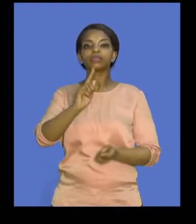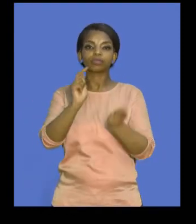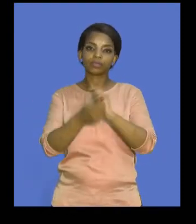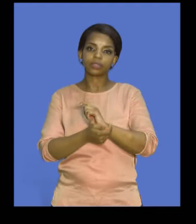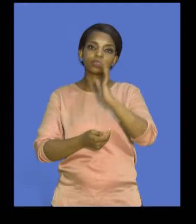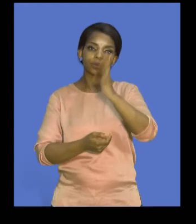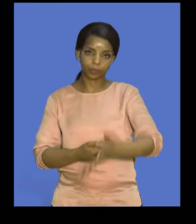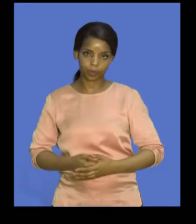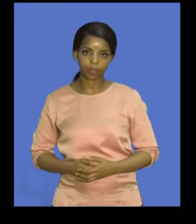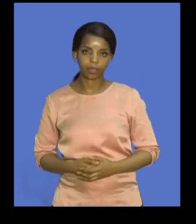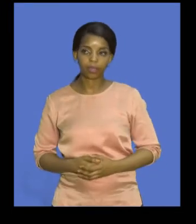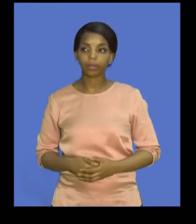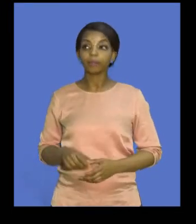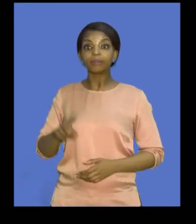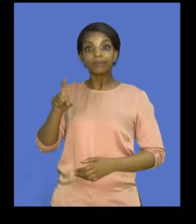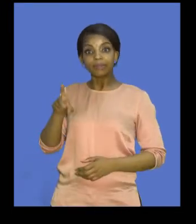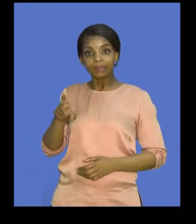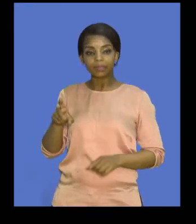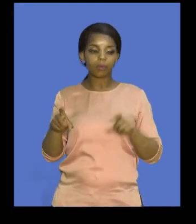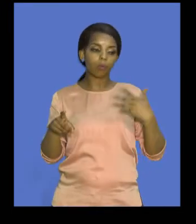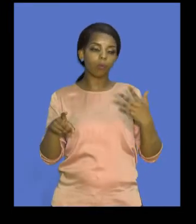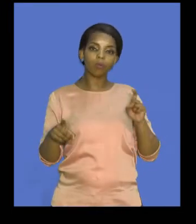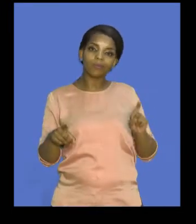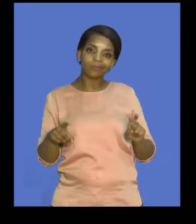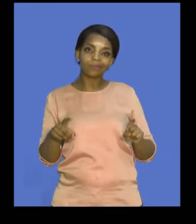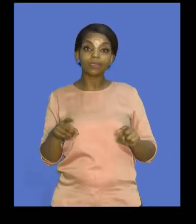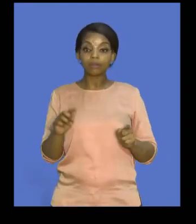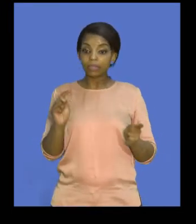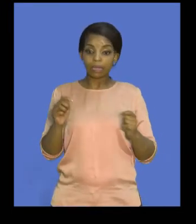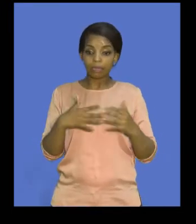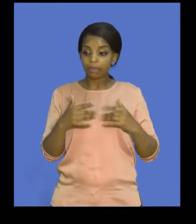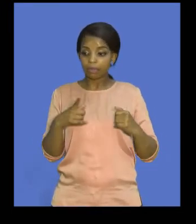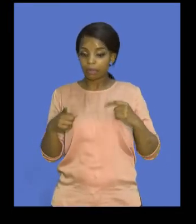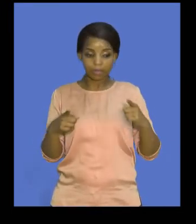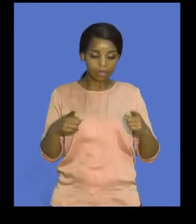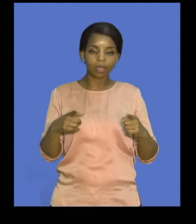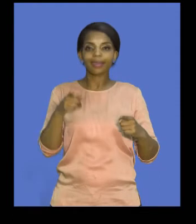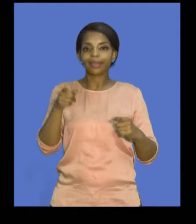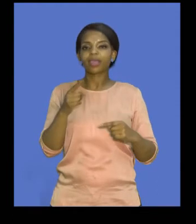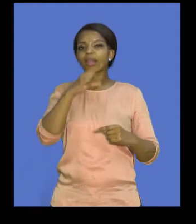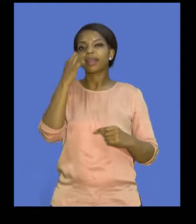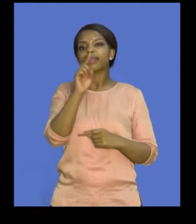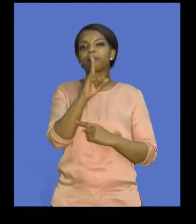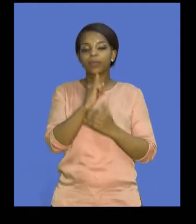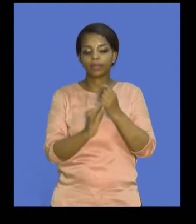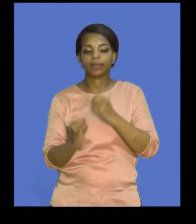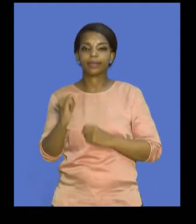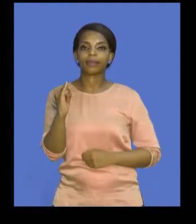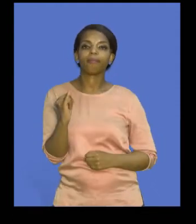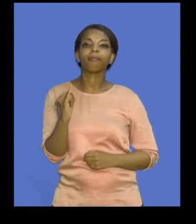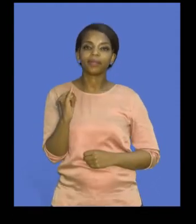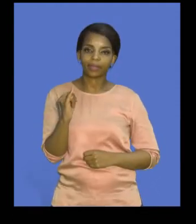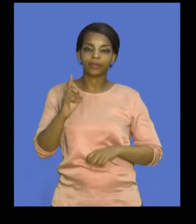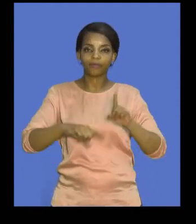is actually our independent variable, right? So that's our independent variable. So it's very important